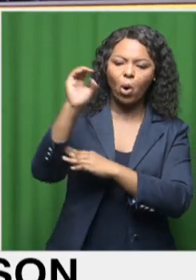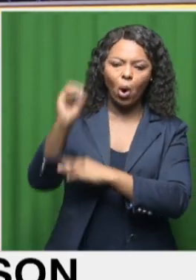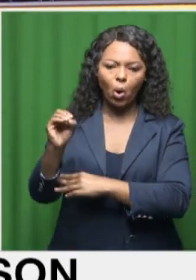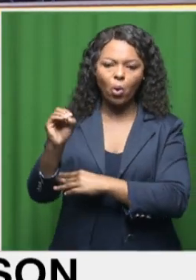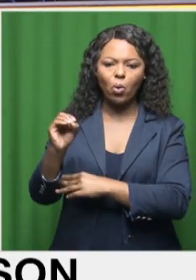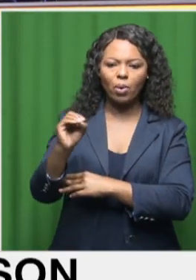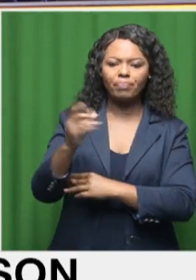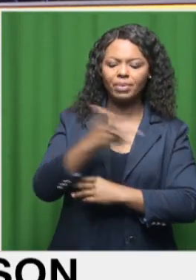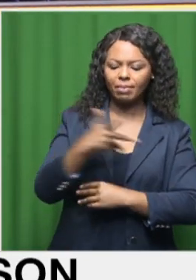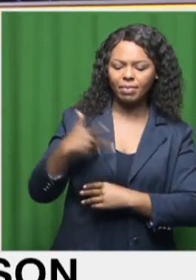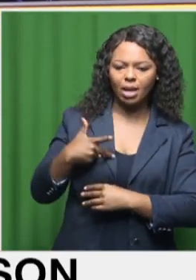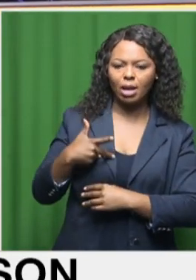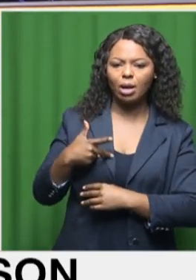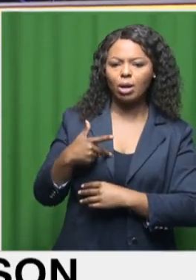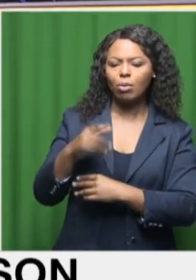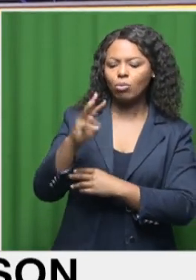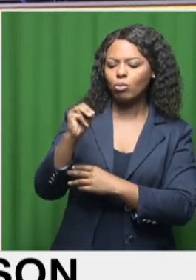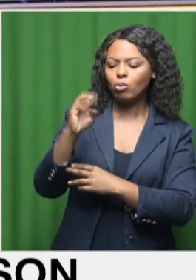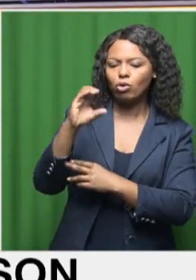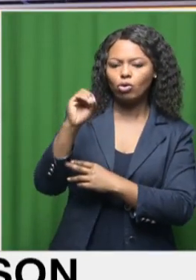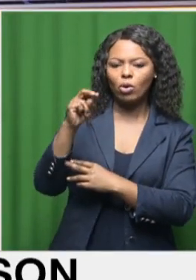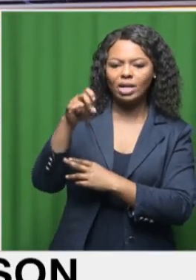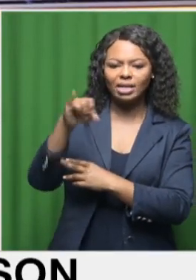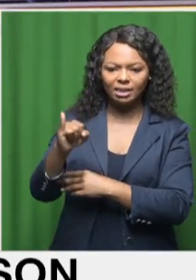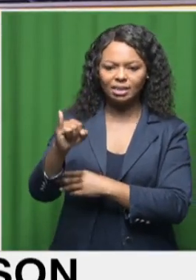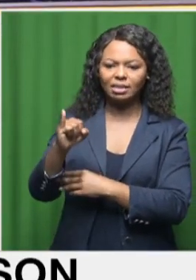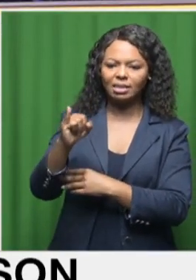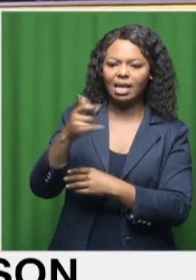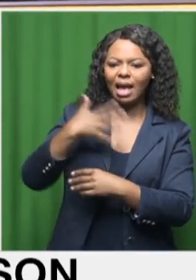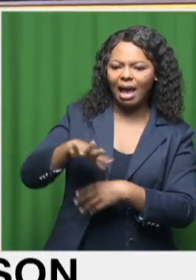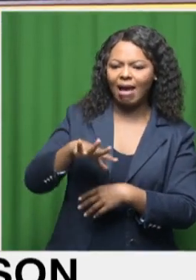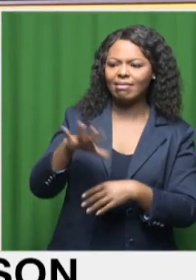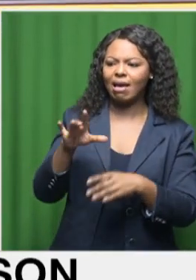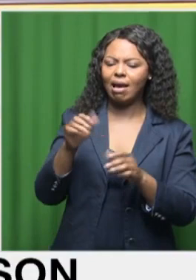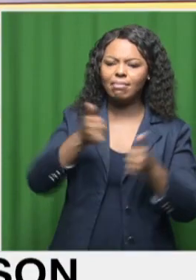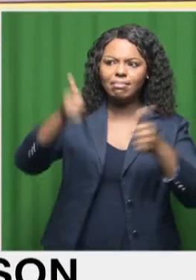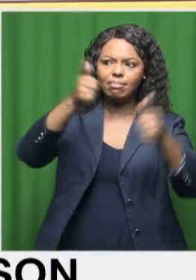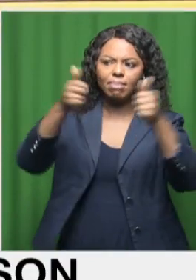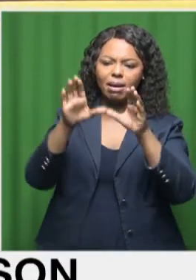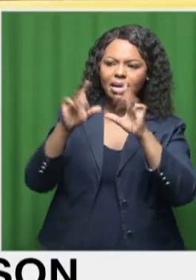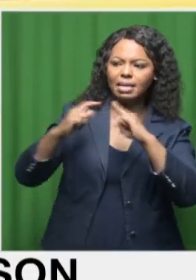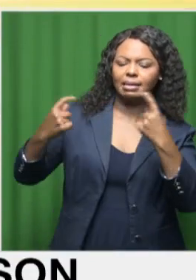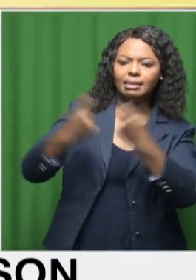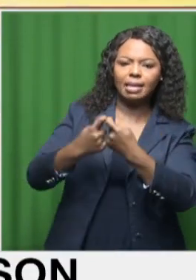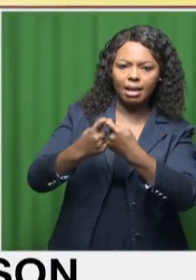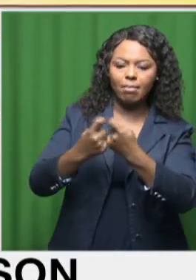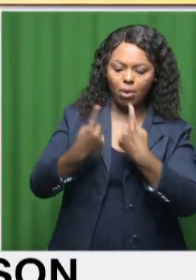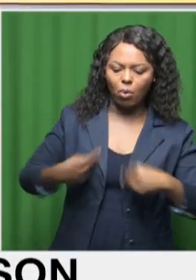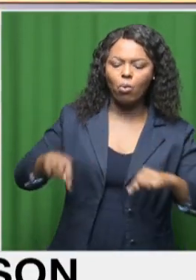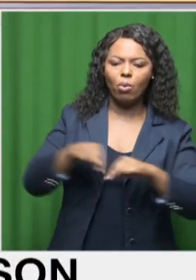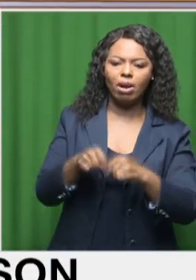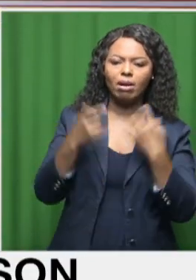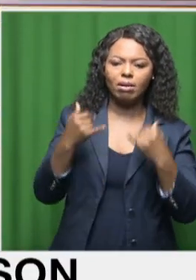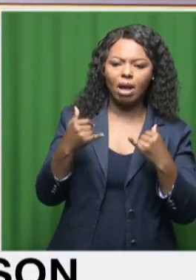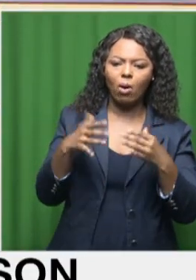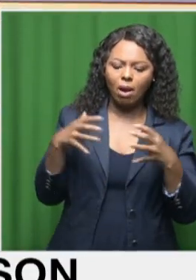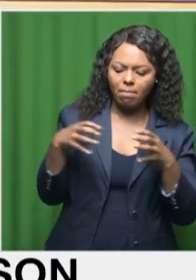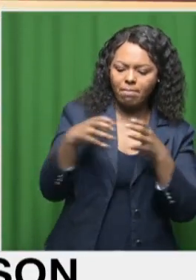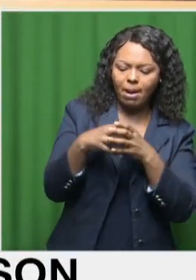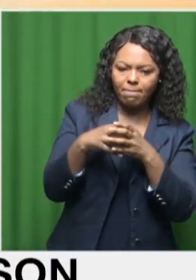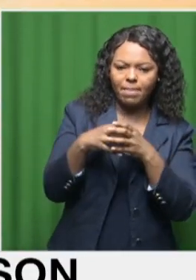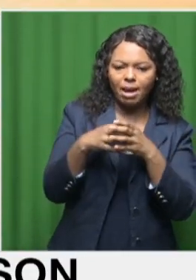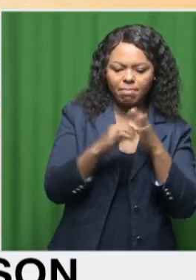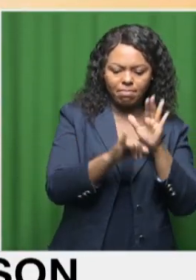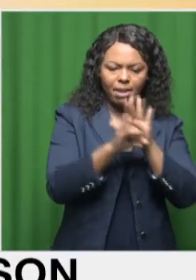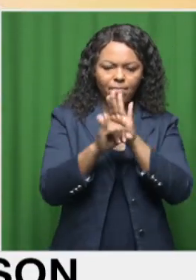Ms. Xoliso Nduneni-Ngema, to all the EXCO team, that we are able to be the